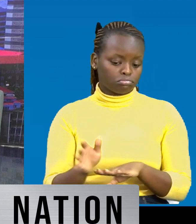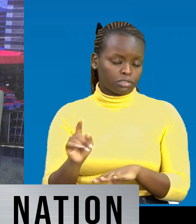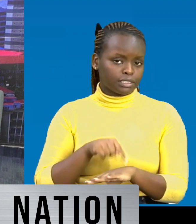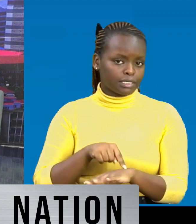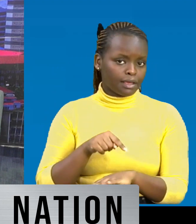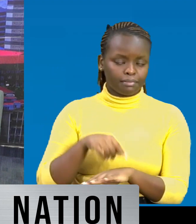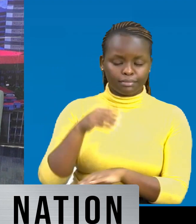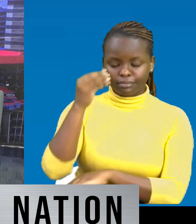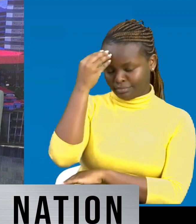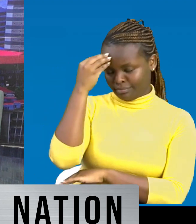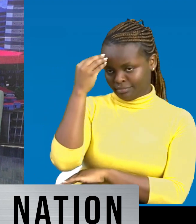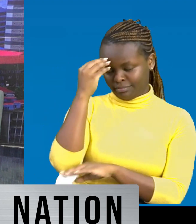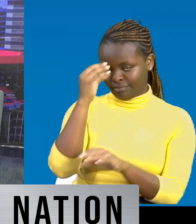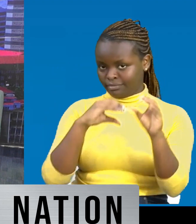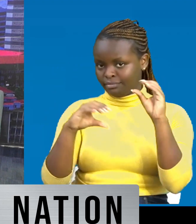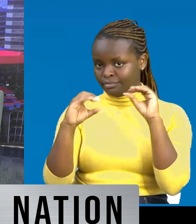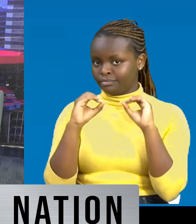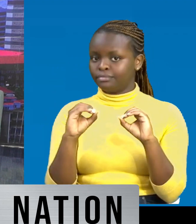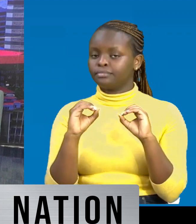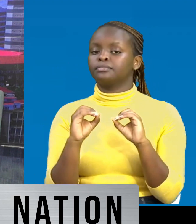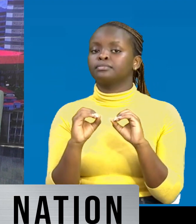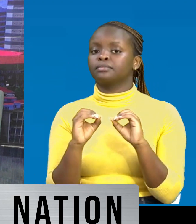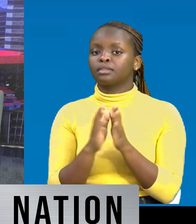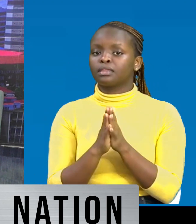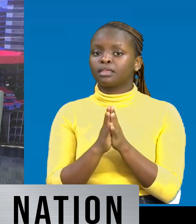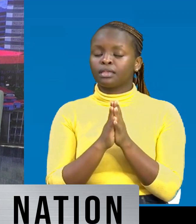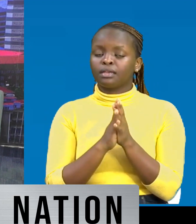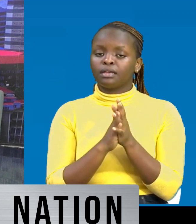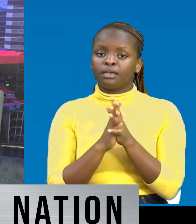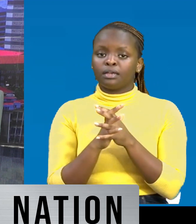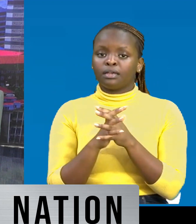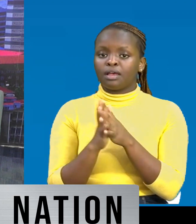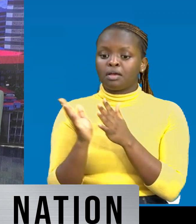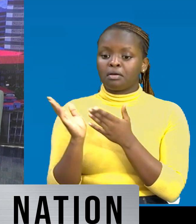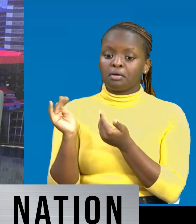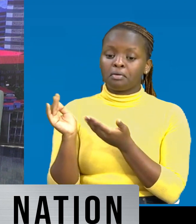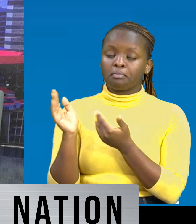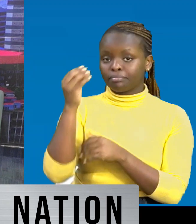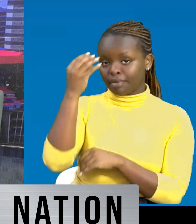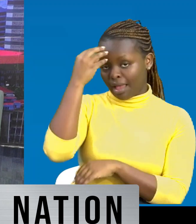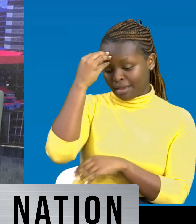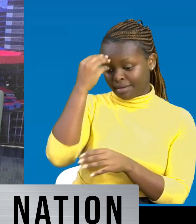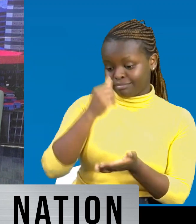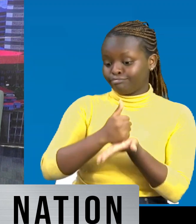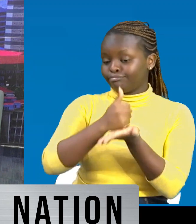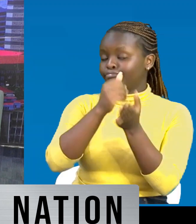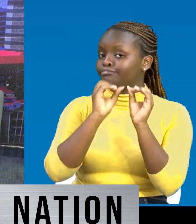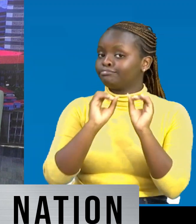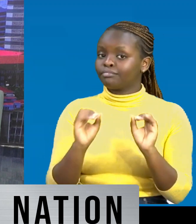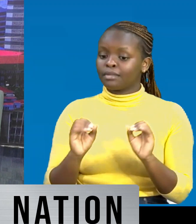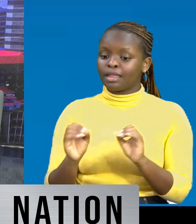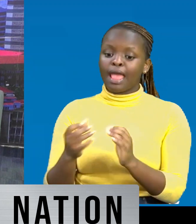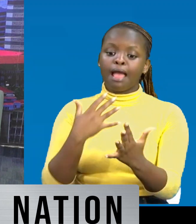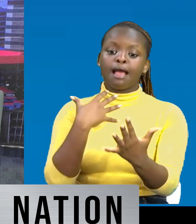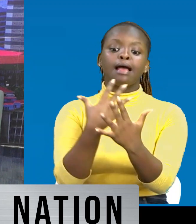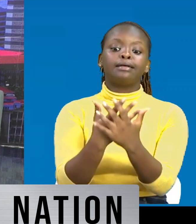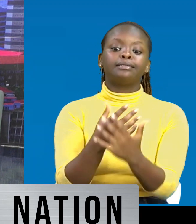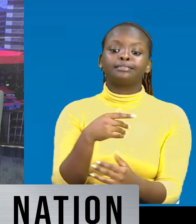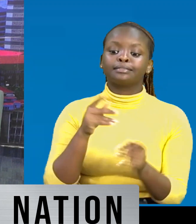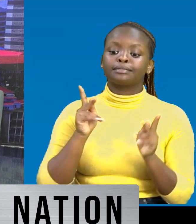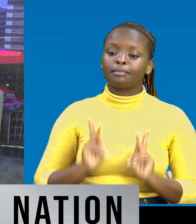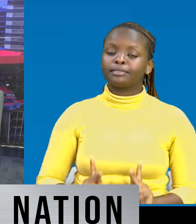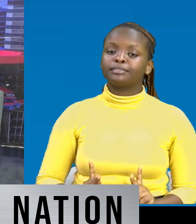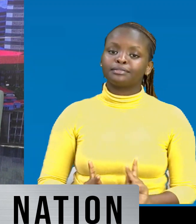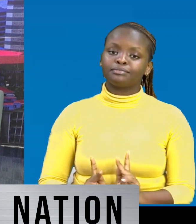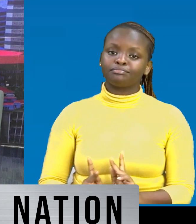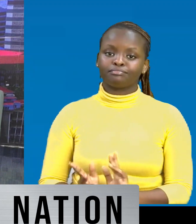angry. They have, I hope the teeth are there, because anger does not help. Get the guy in and let the guy make